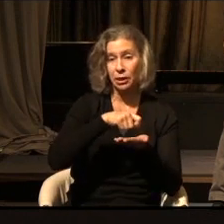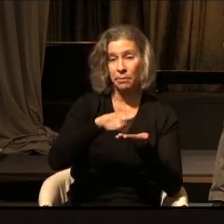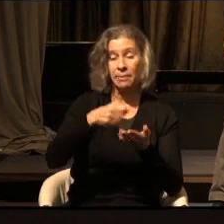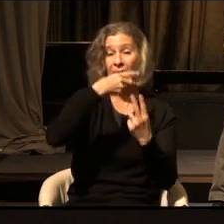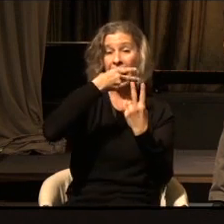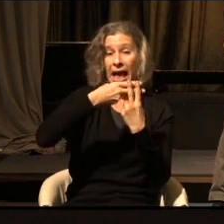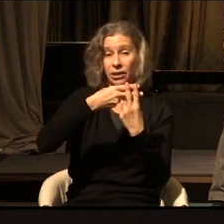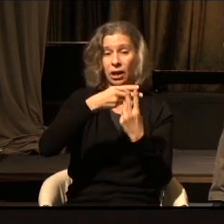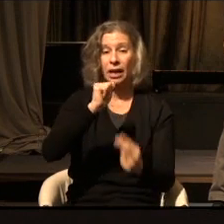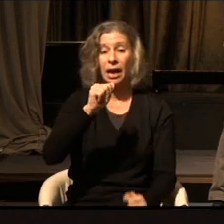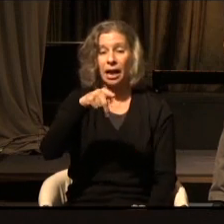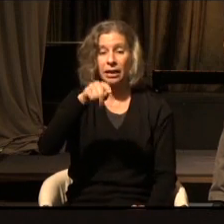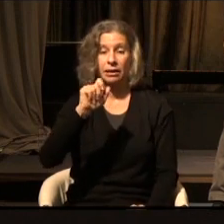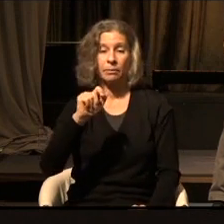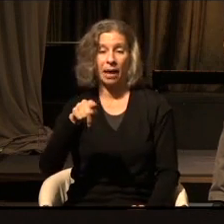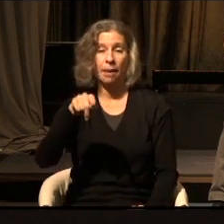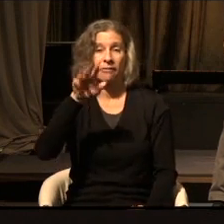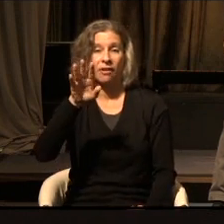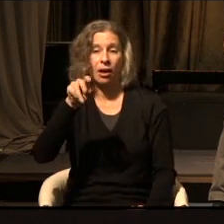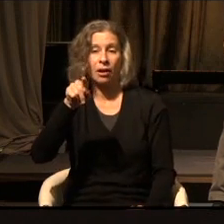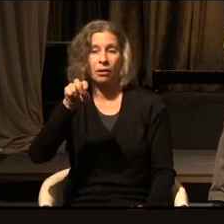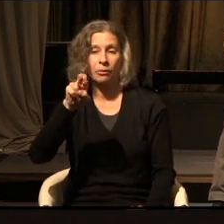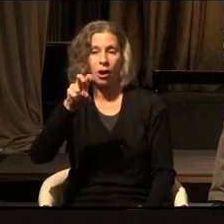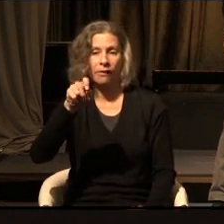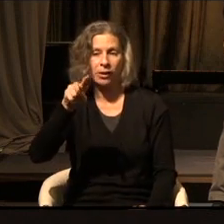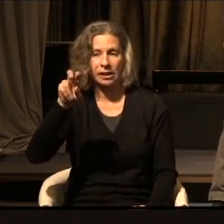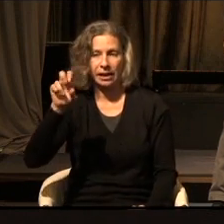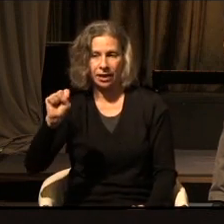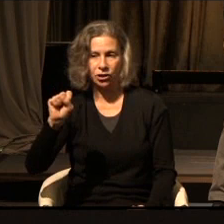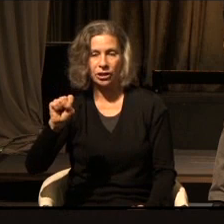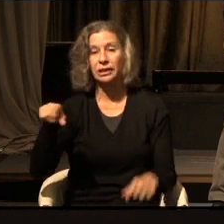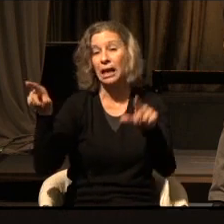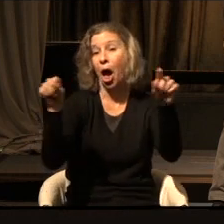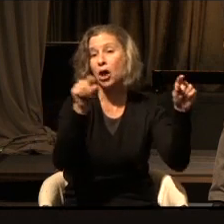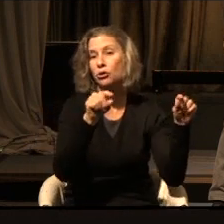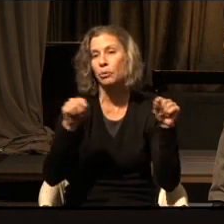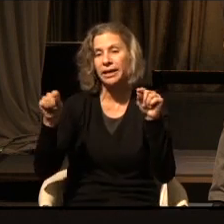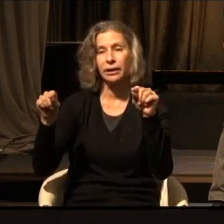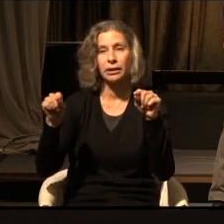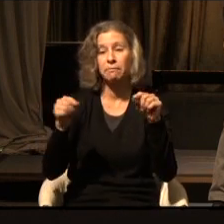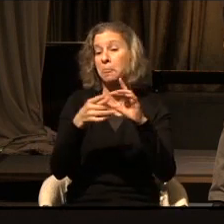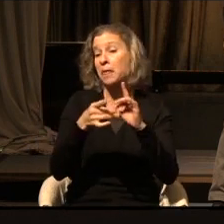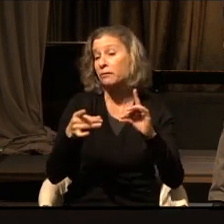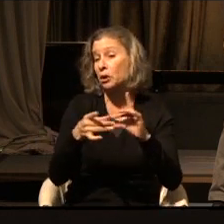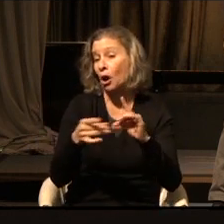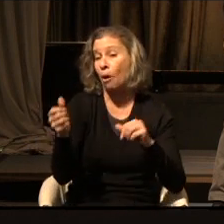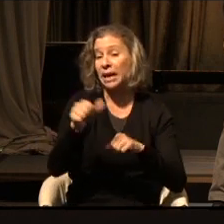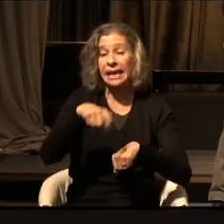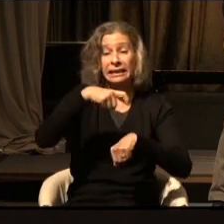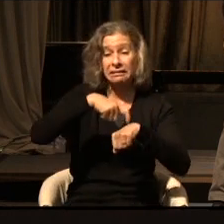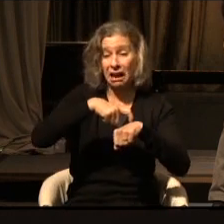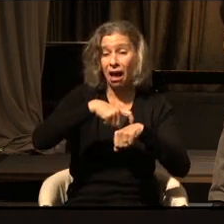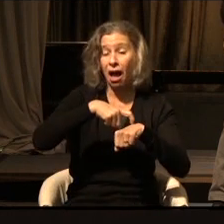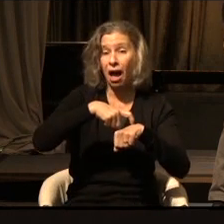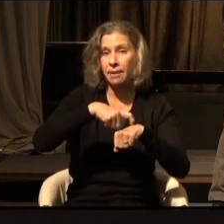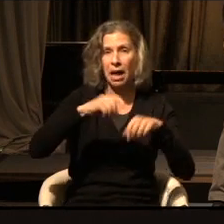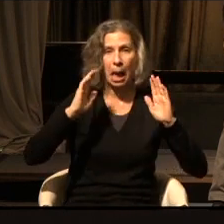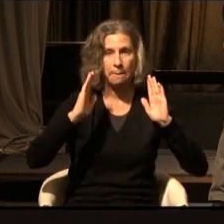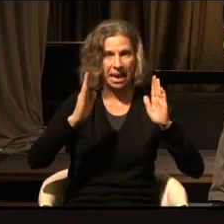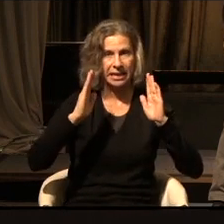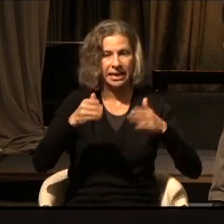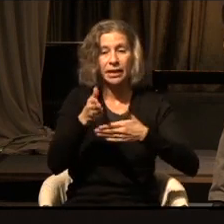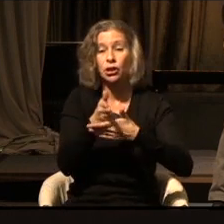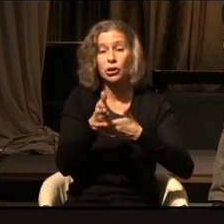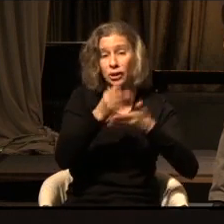hashtag APAP5Provocations on Twitter if you wanna say anything at any time as we're going through this. Pay attention to the